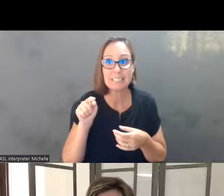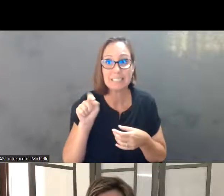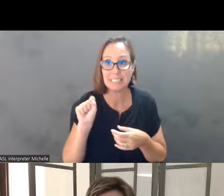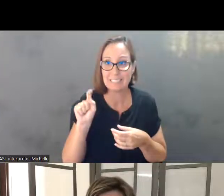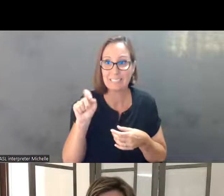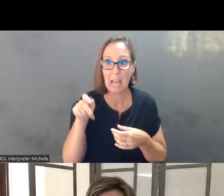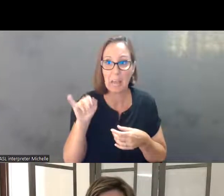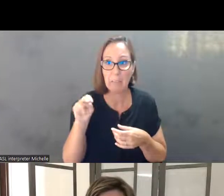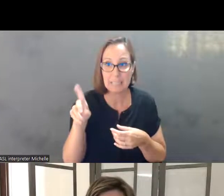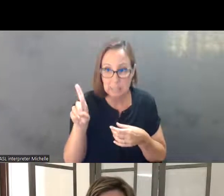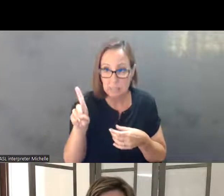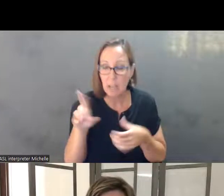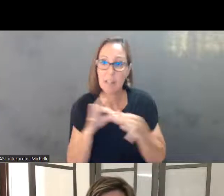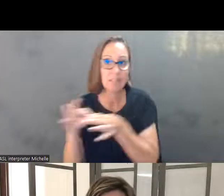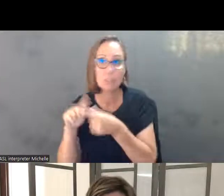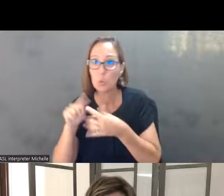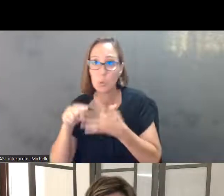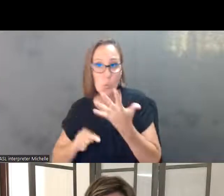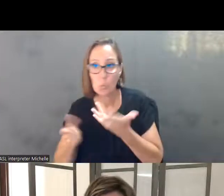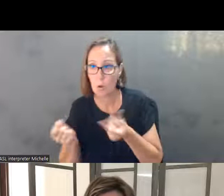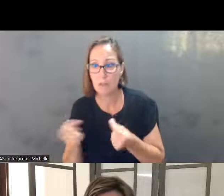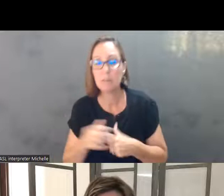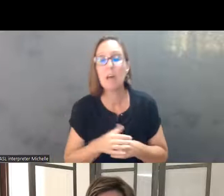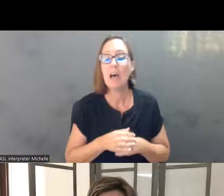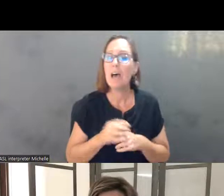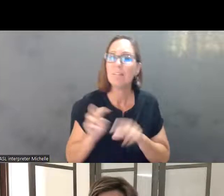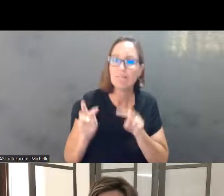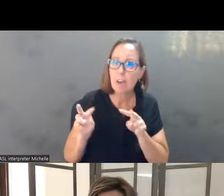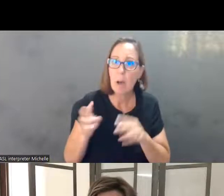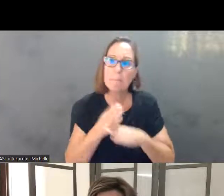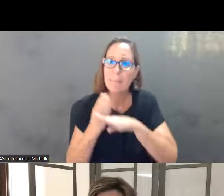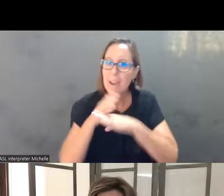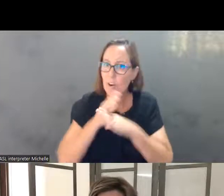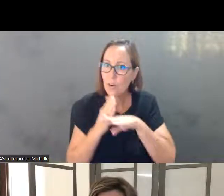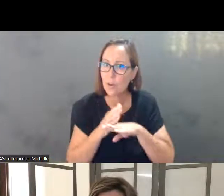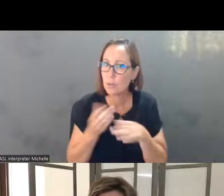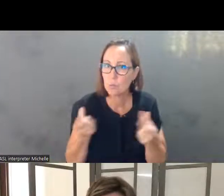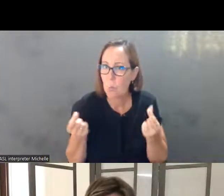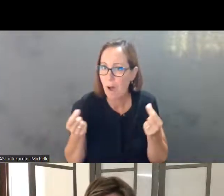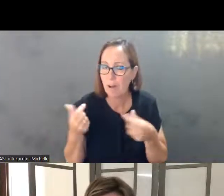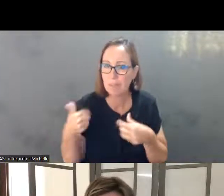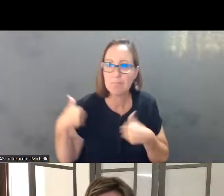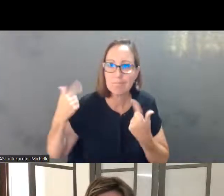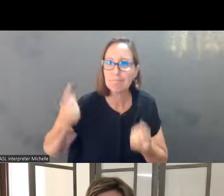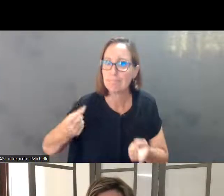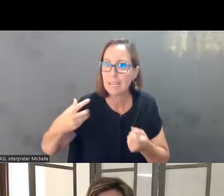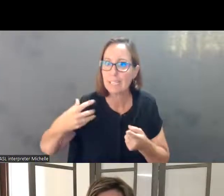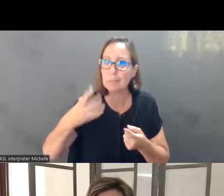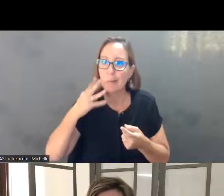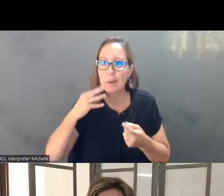were also interested in hearing some of the barriers that they've experienced in the past around accessing